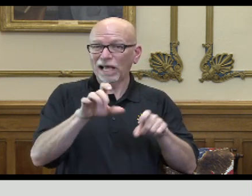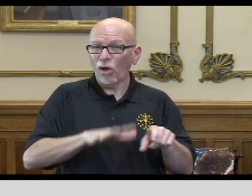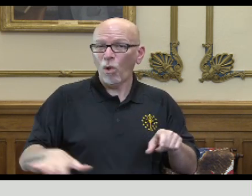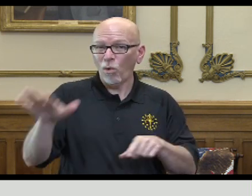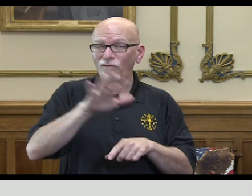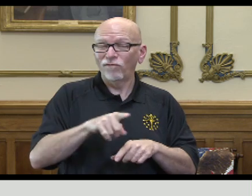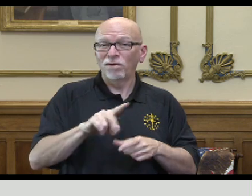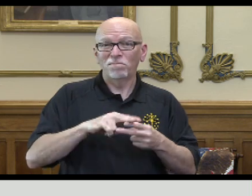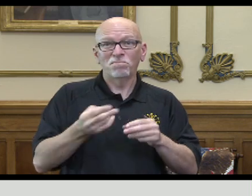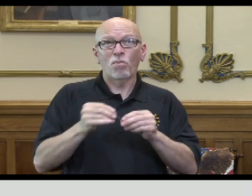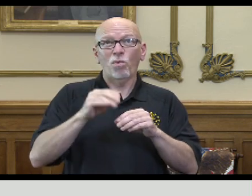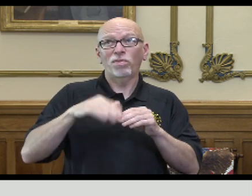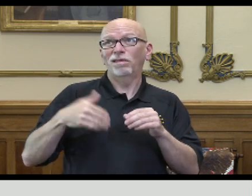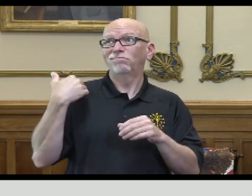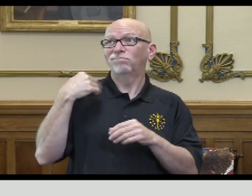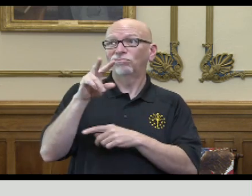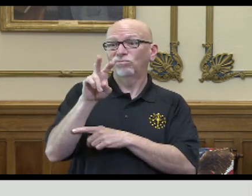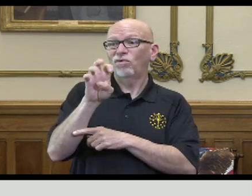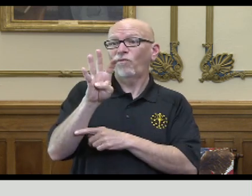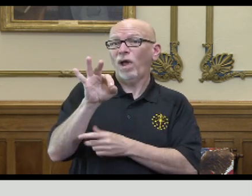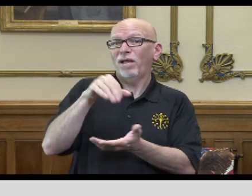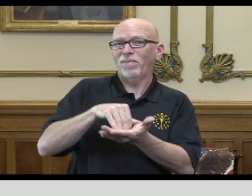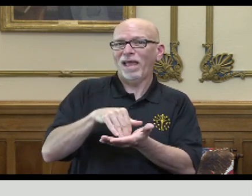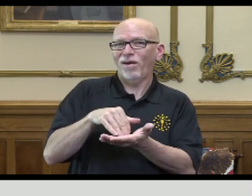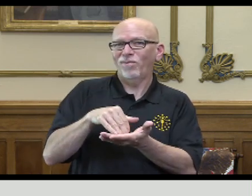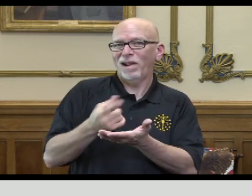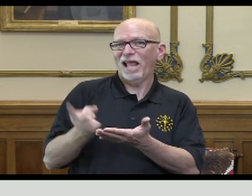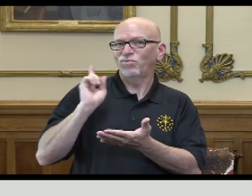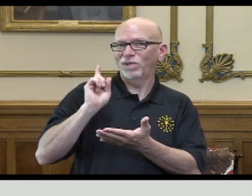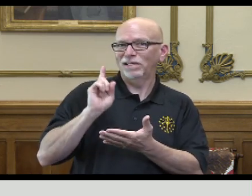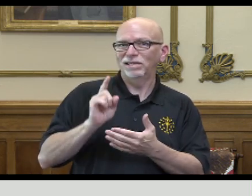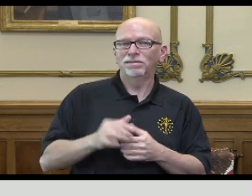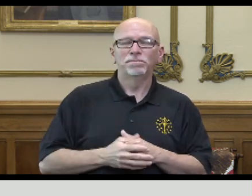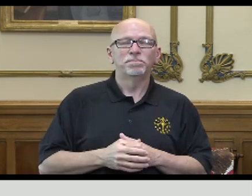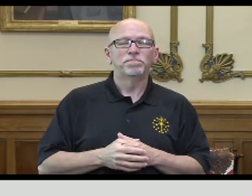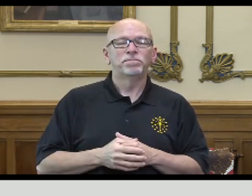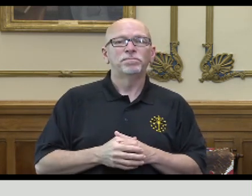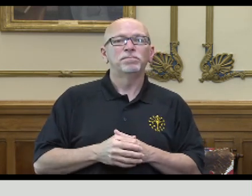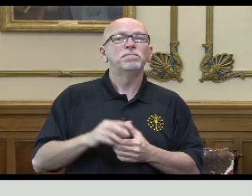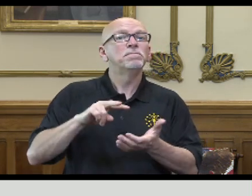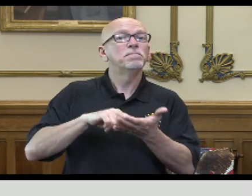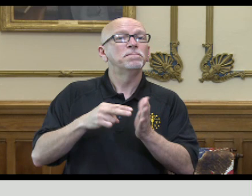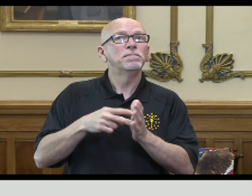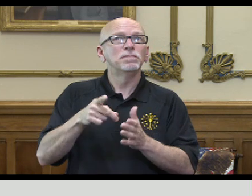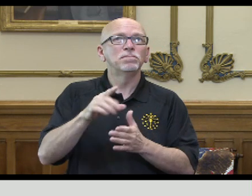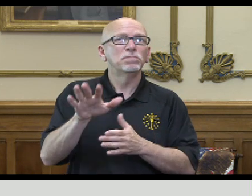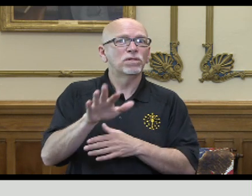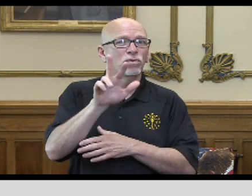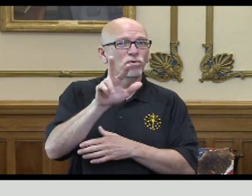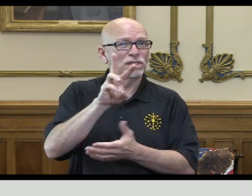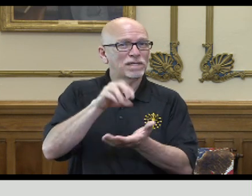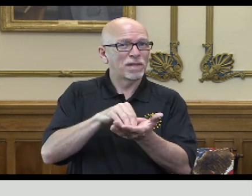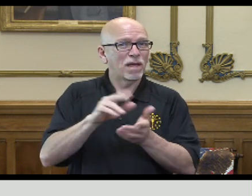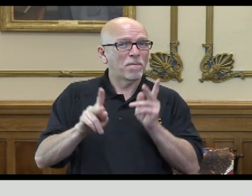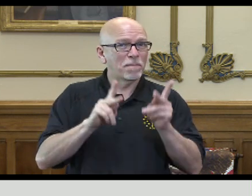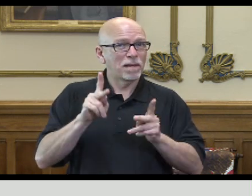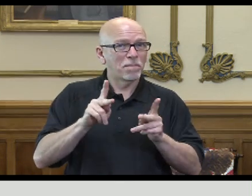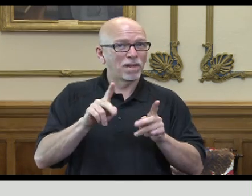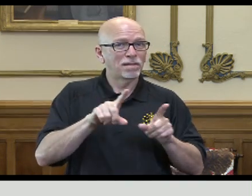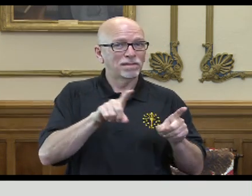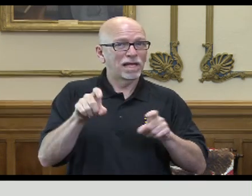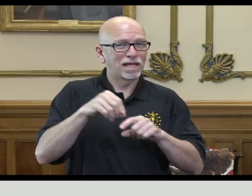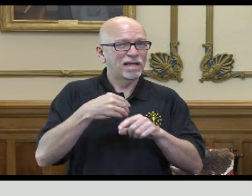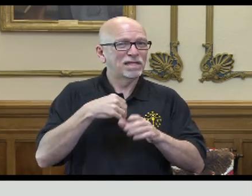is up from nearly 249,000 just a week ago. That includes nearly 36,000 people who've been tested